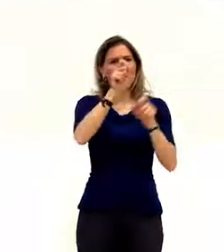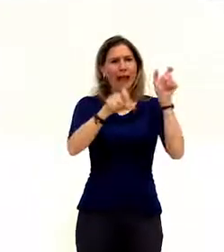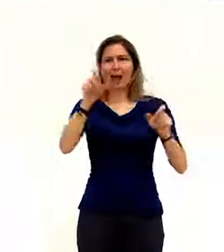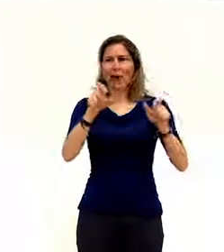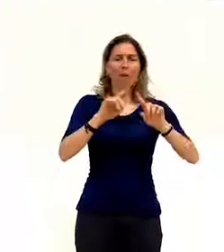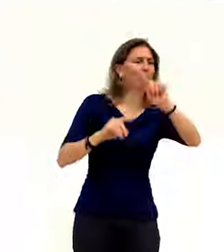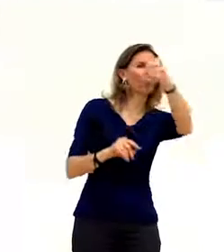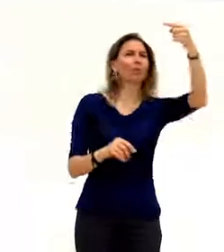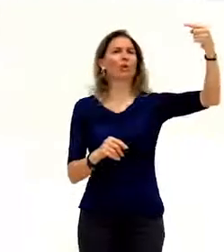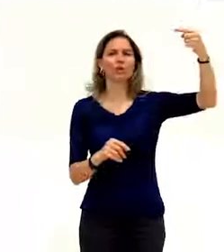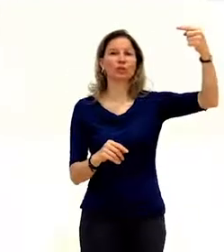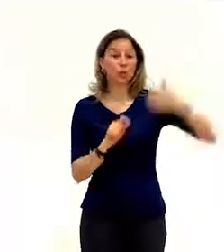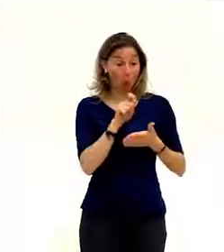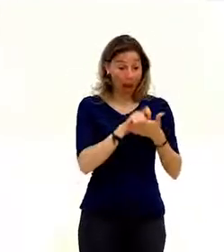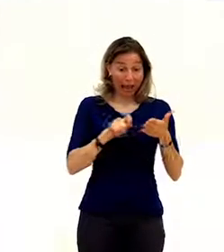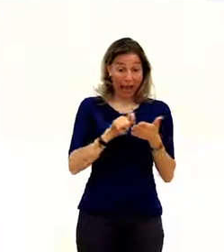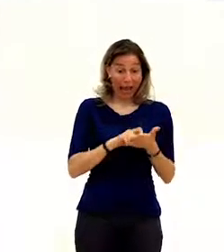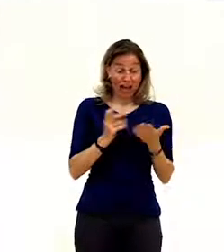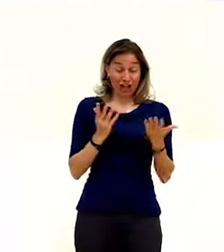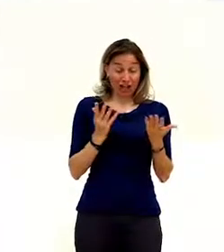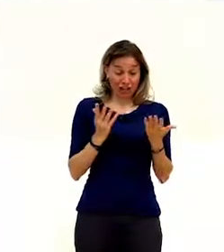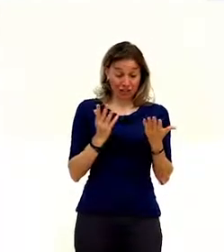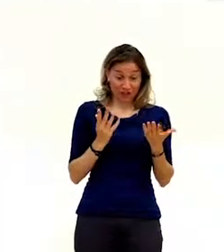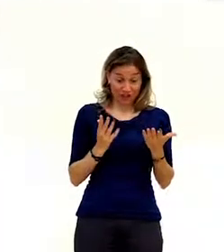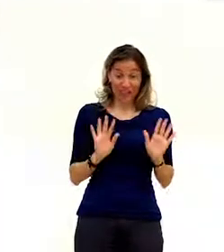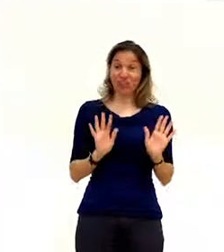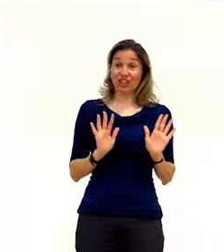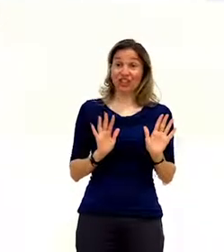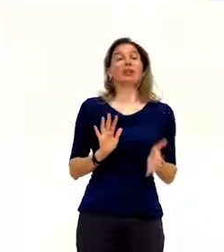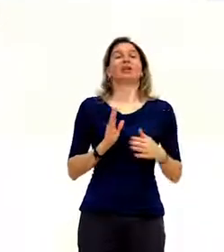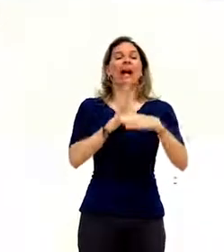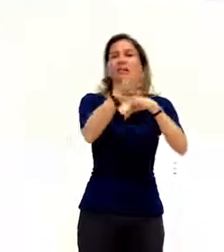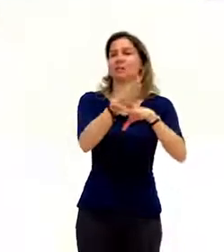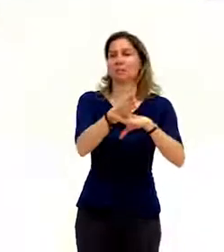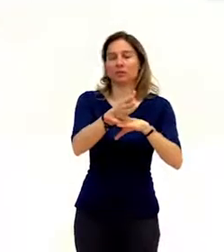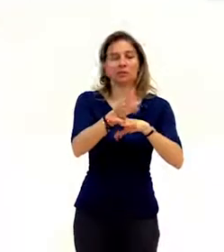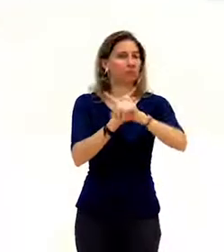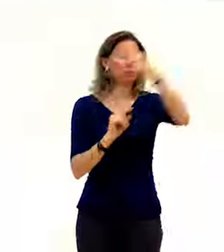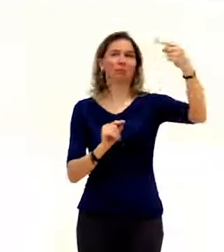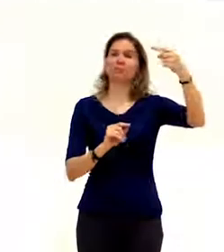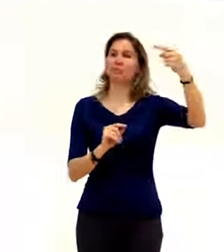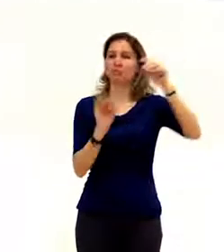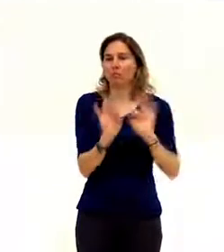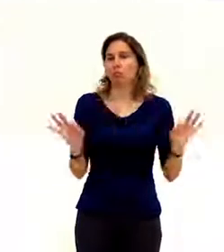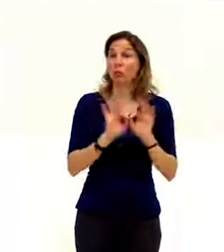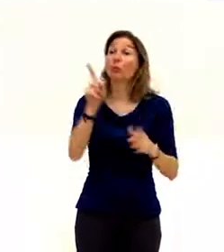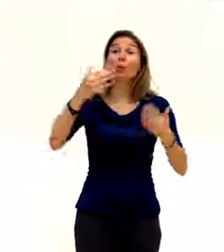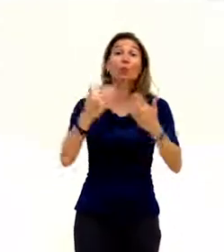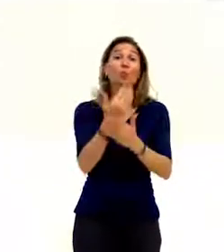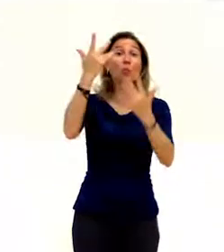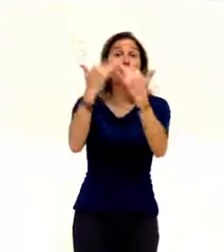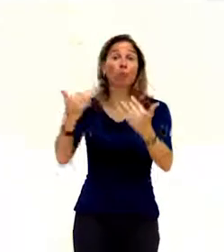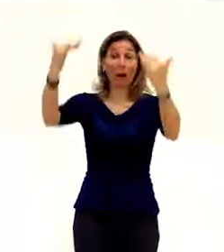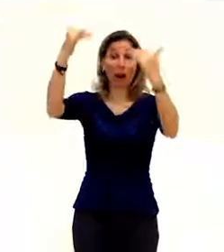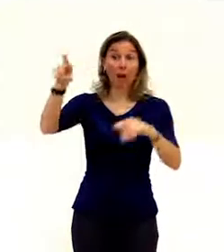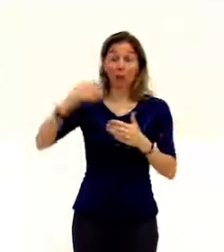priority after the elections, after the 8th legislature is finishing this May. And the new parliament will set